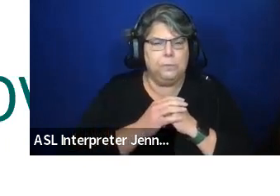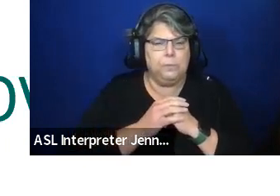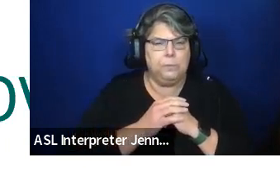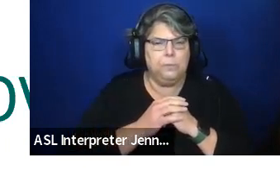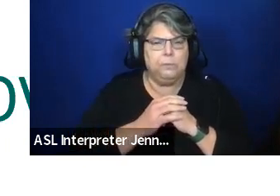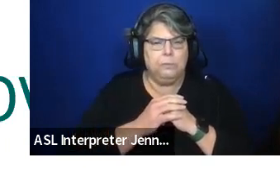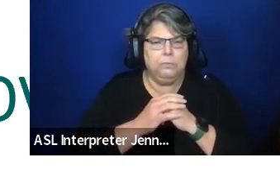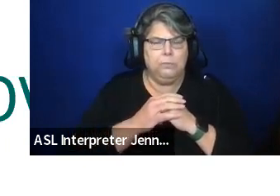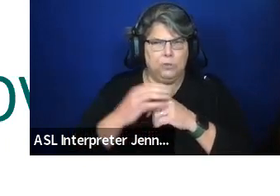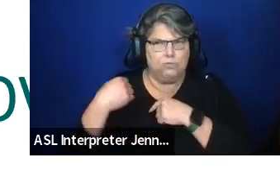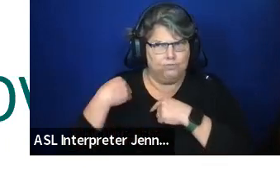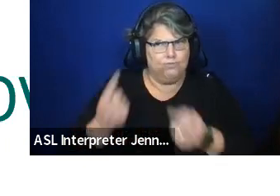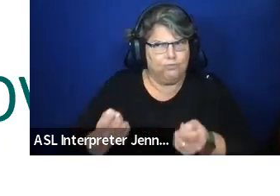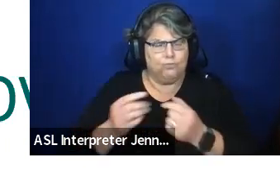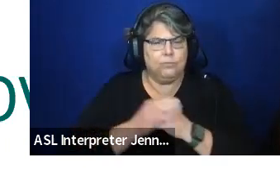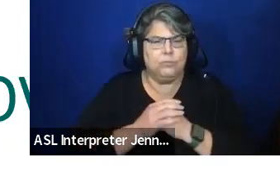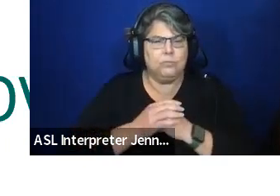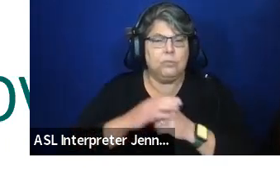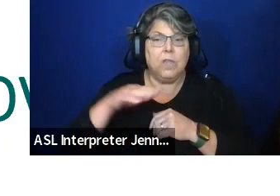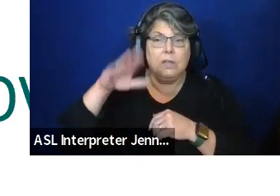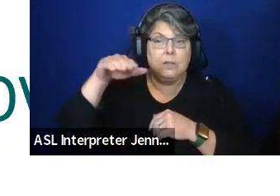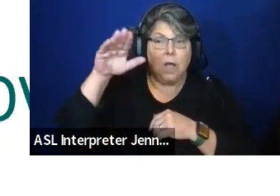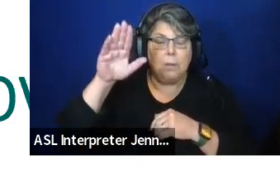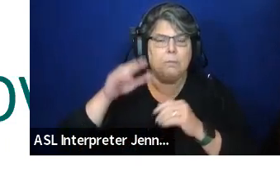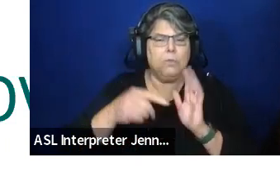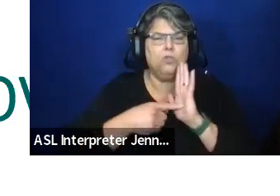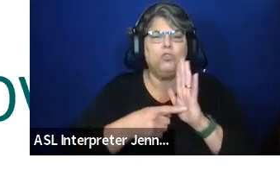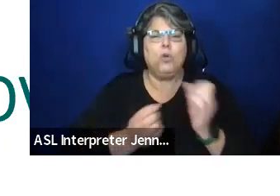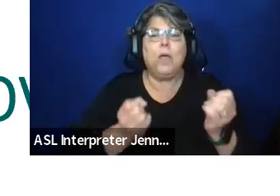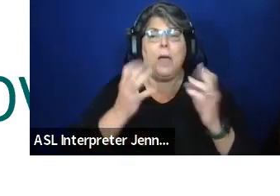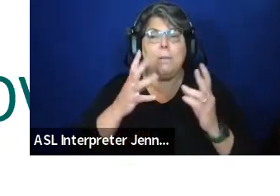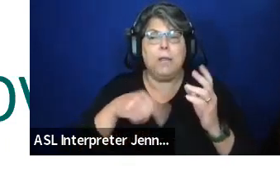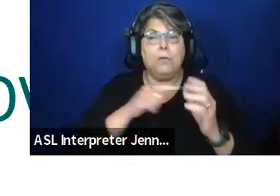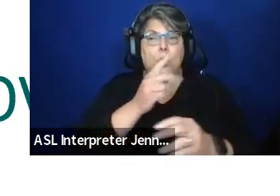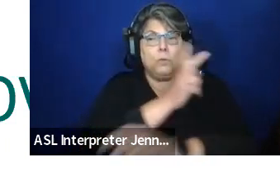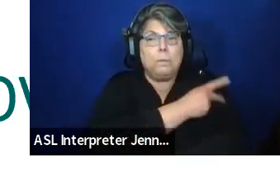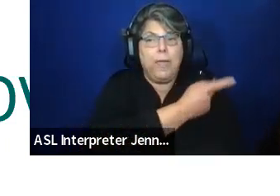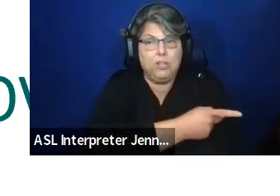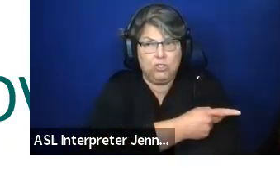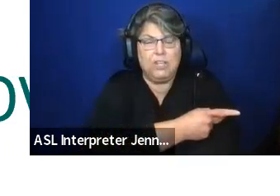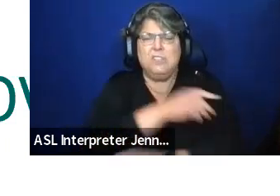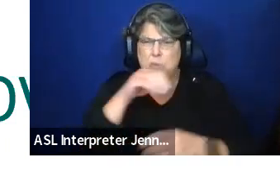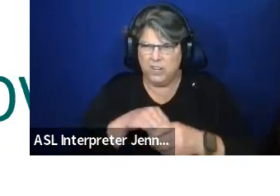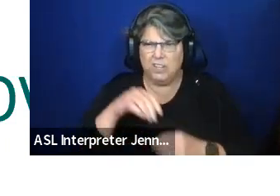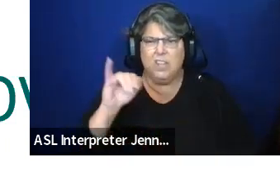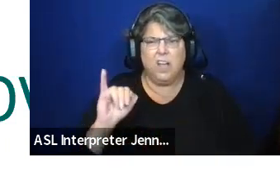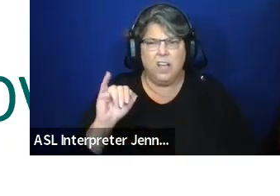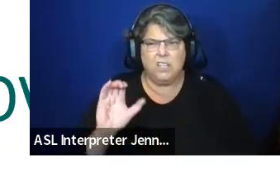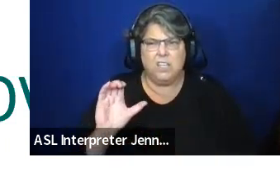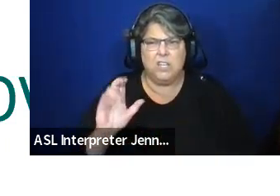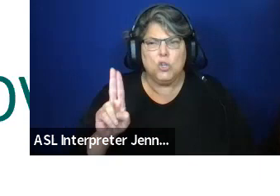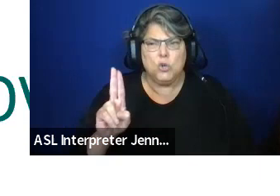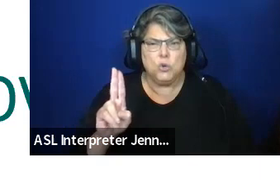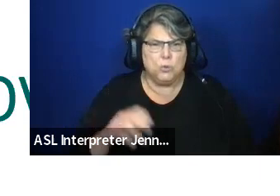to present. This top chart shows the number of these patients who were in the intensive care unit,